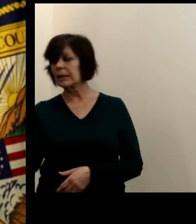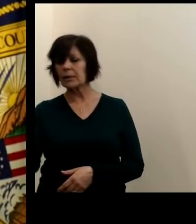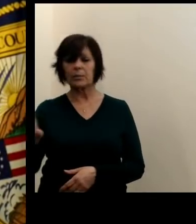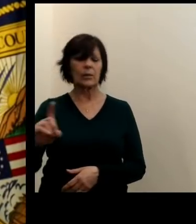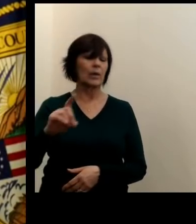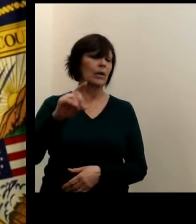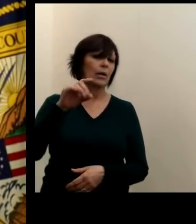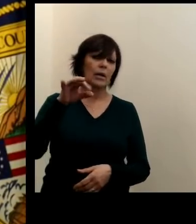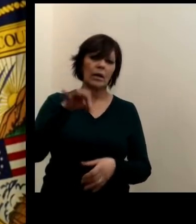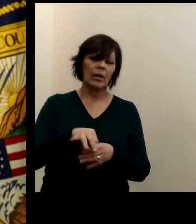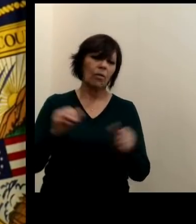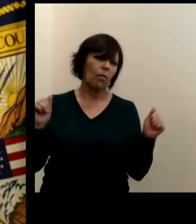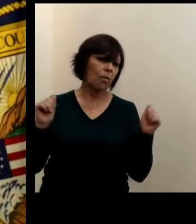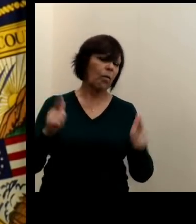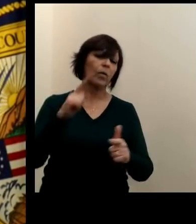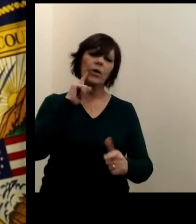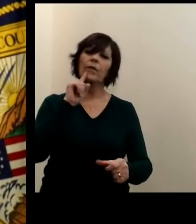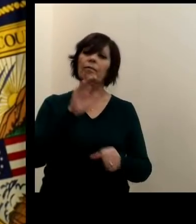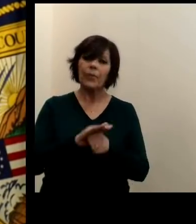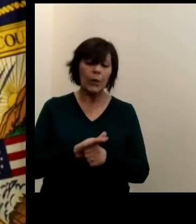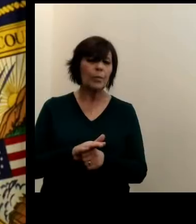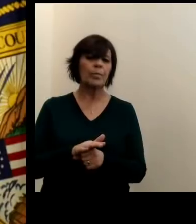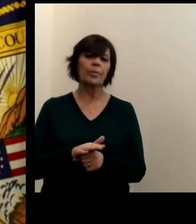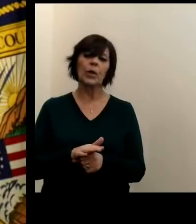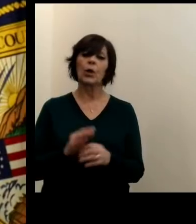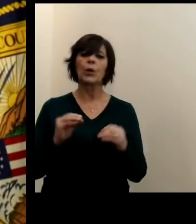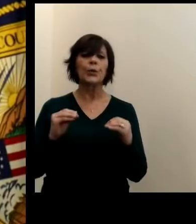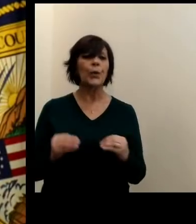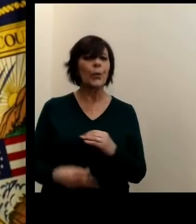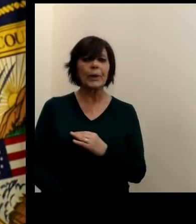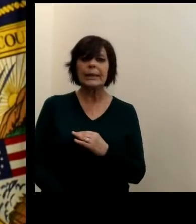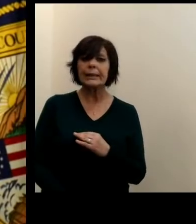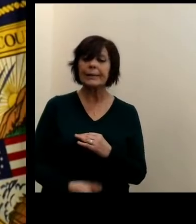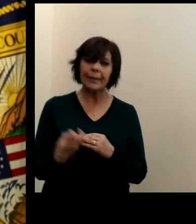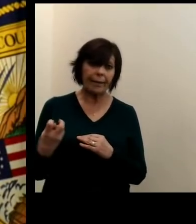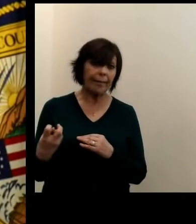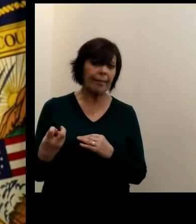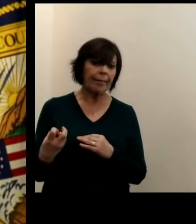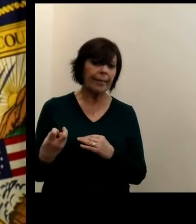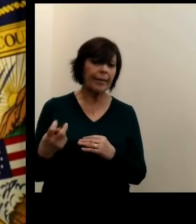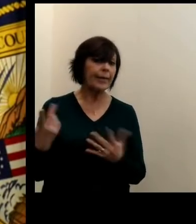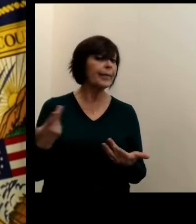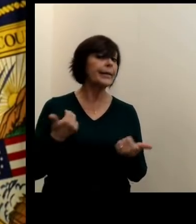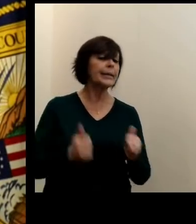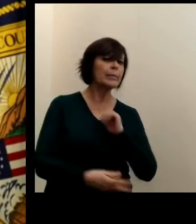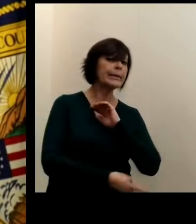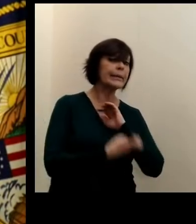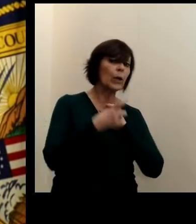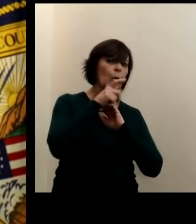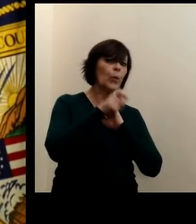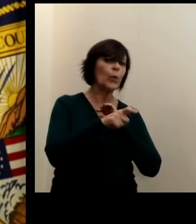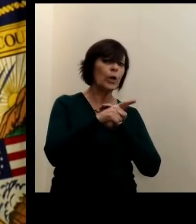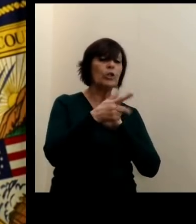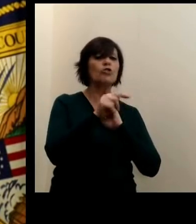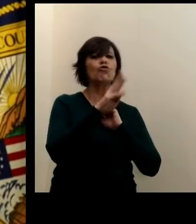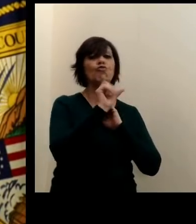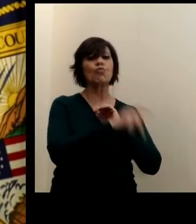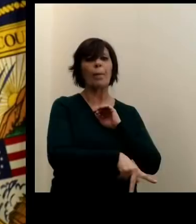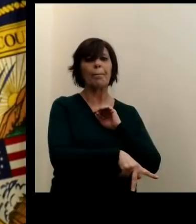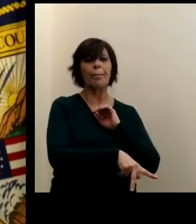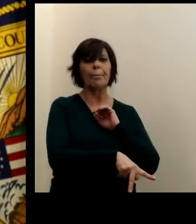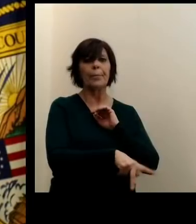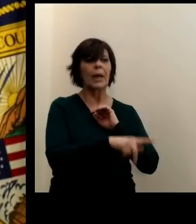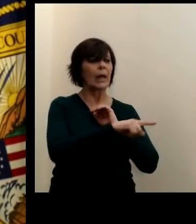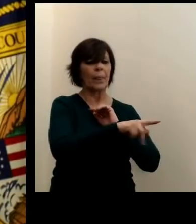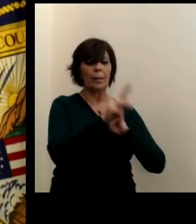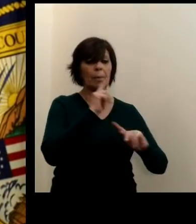elections officials across the United States. There was no steal. The only attempt to steal the election was done by President Trump and those who stormed